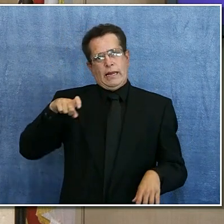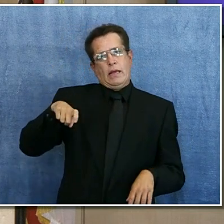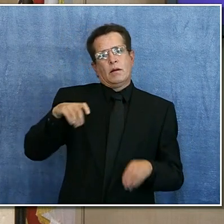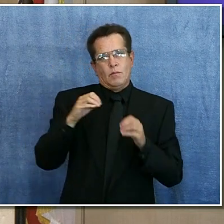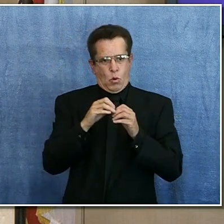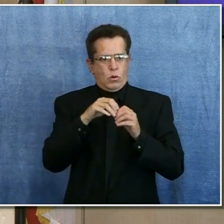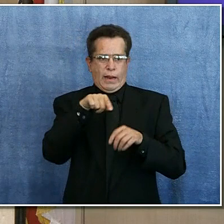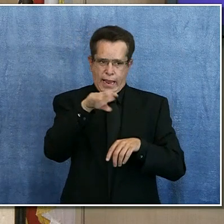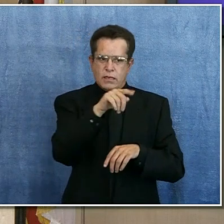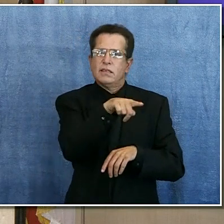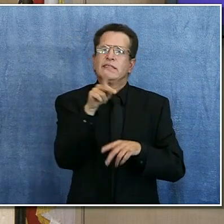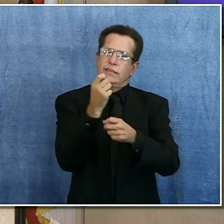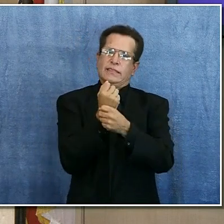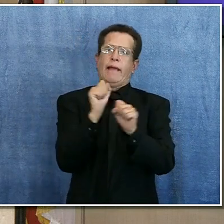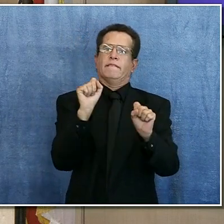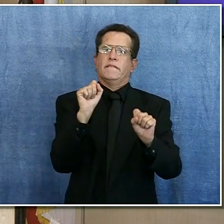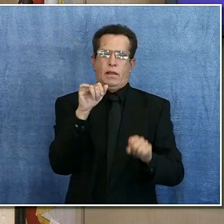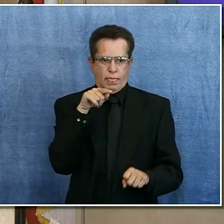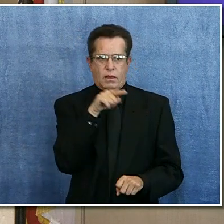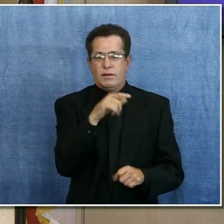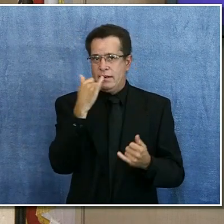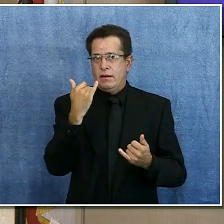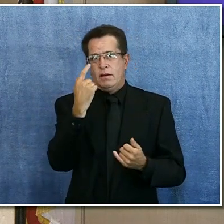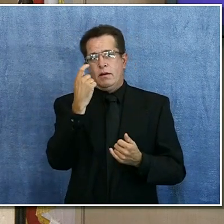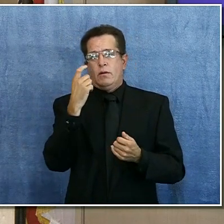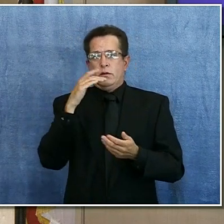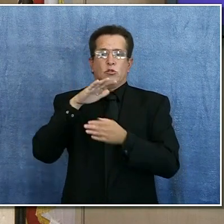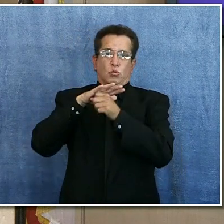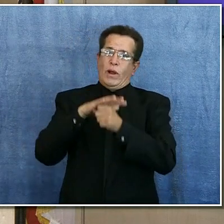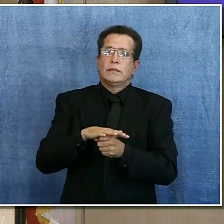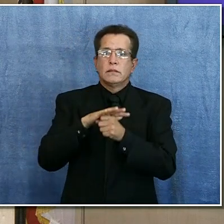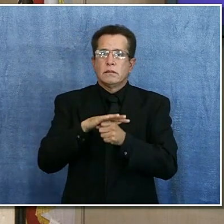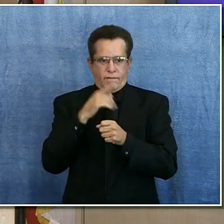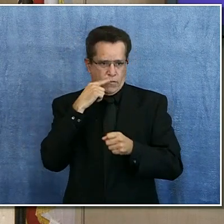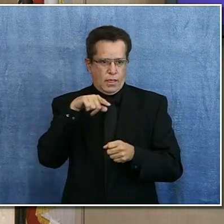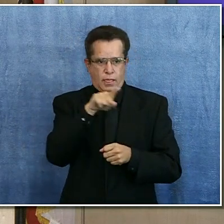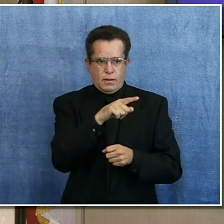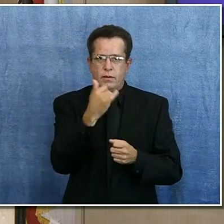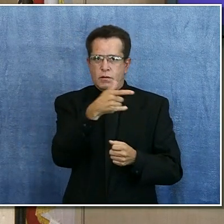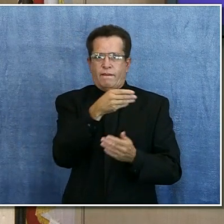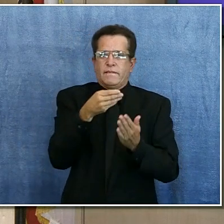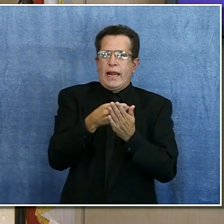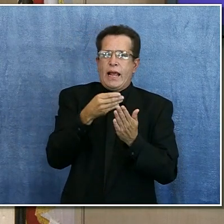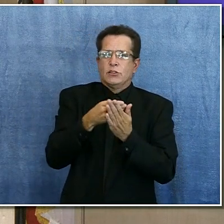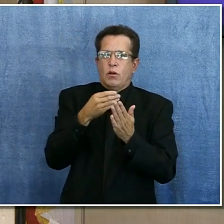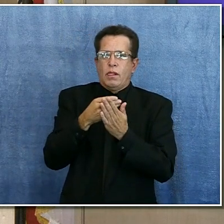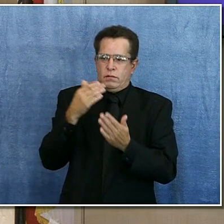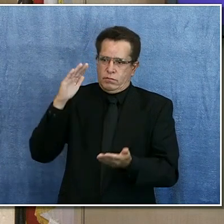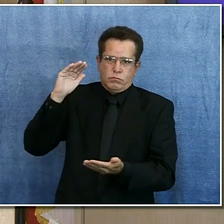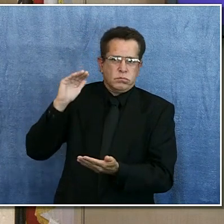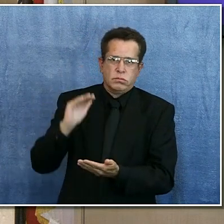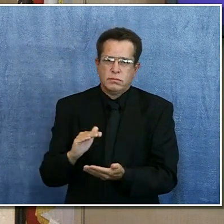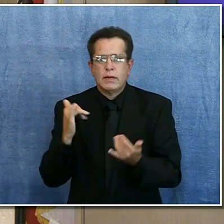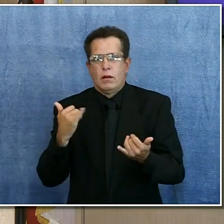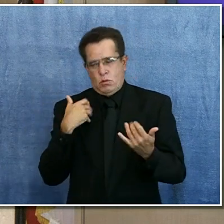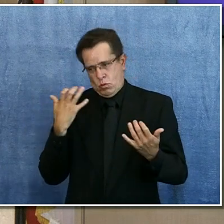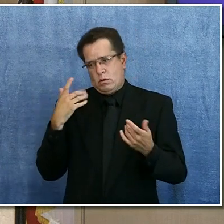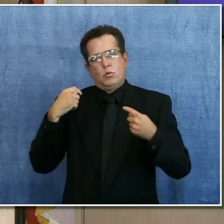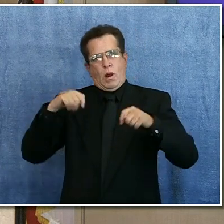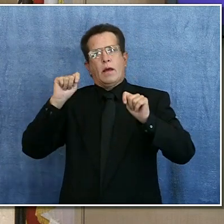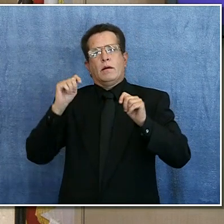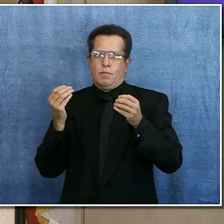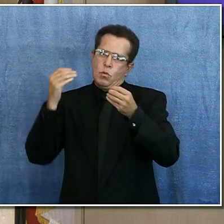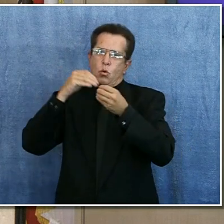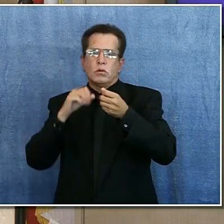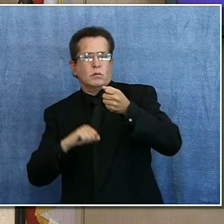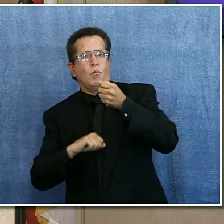care settings. We also know COVID has put a strain on our child care providers in terms of the financial model and how they normally operate, and we want to move to try and ease